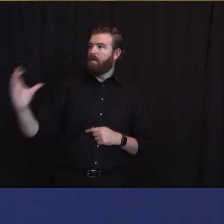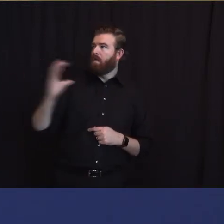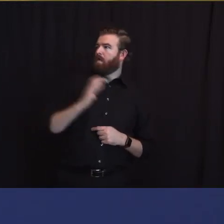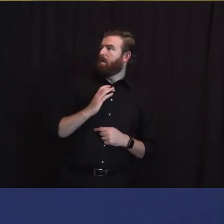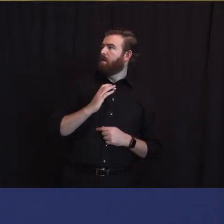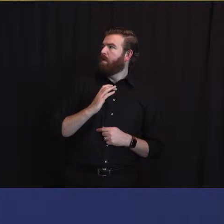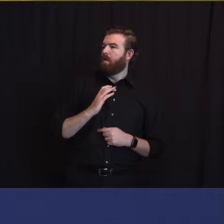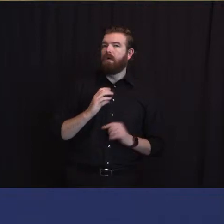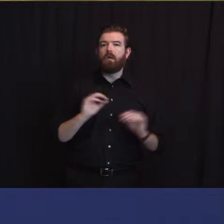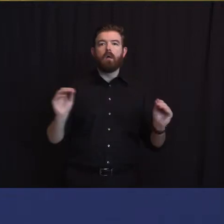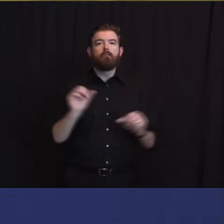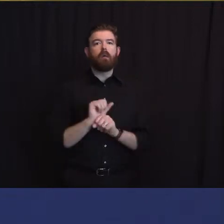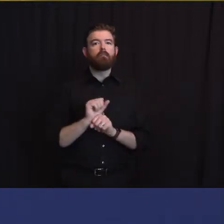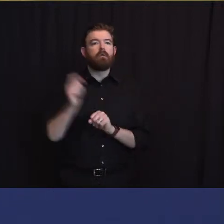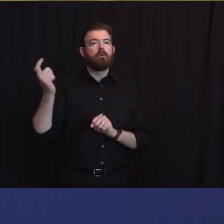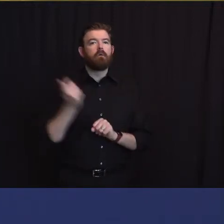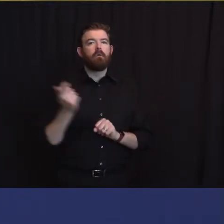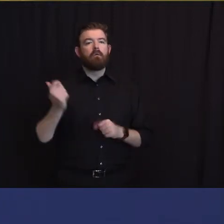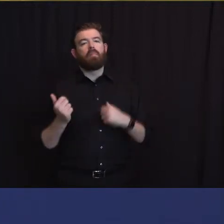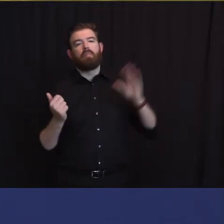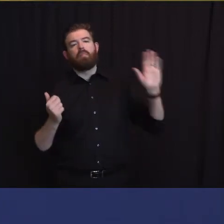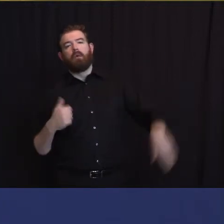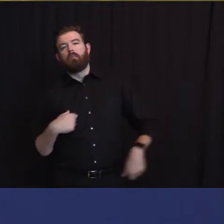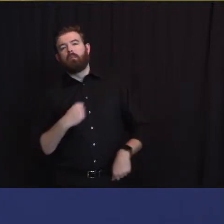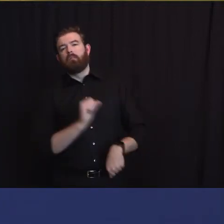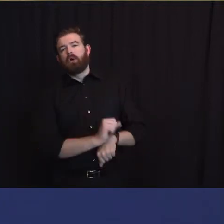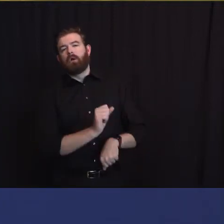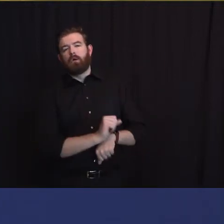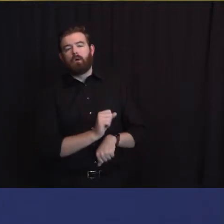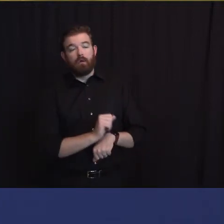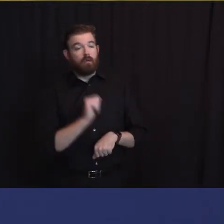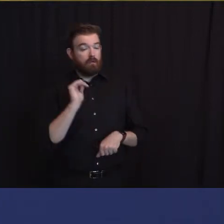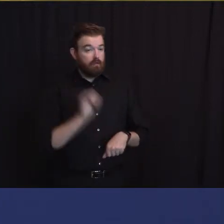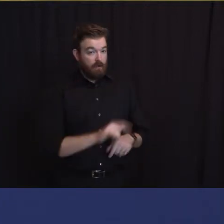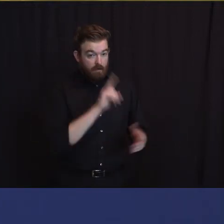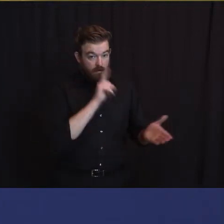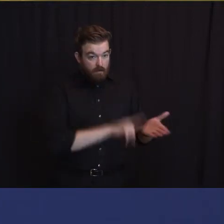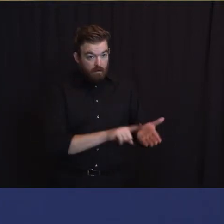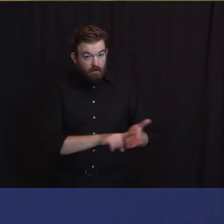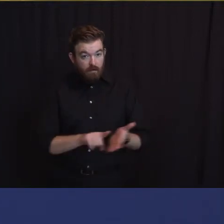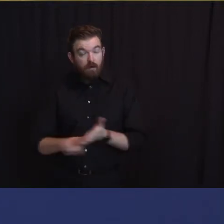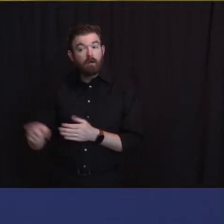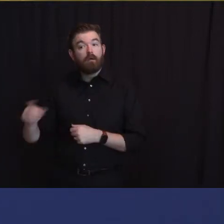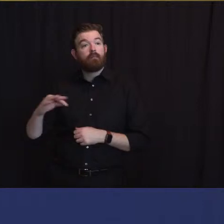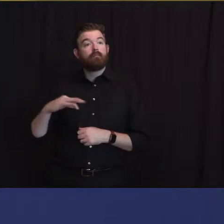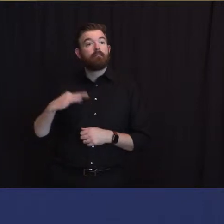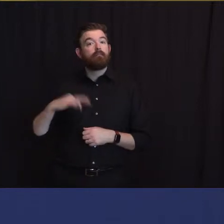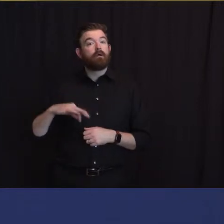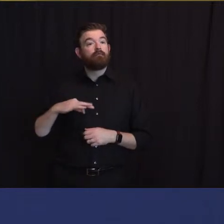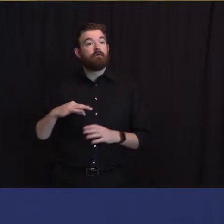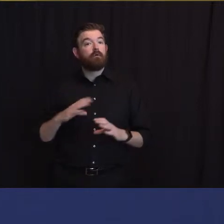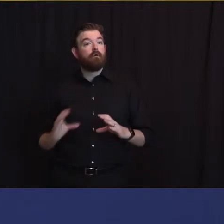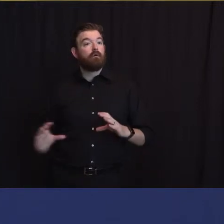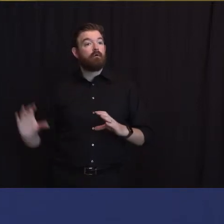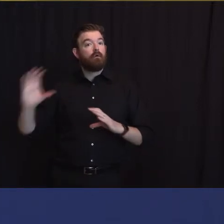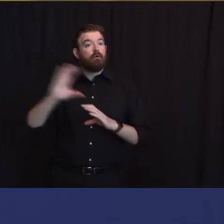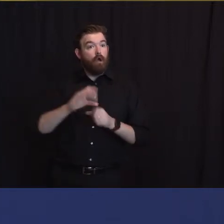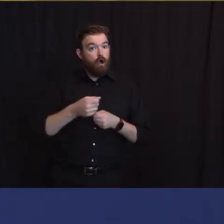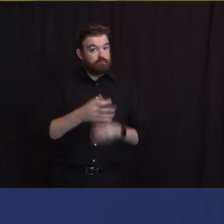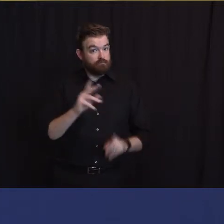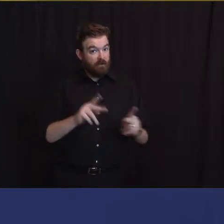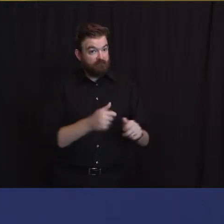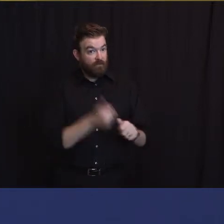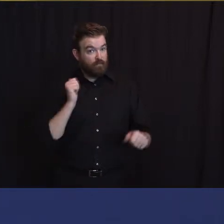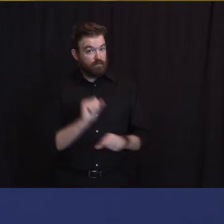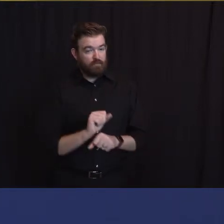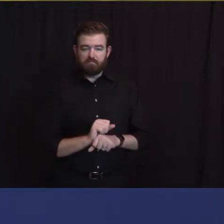study, report after report, that the enhanced benefits are keeping people out of the workforce. I'm not sure I'd be that categorical, but I